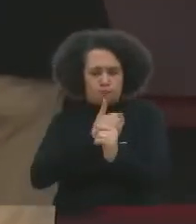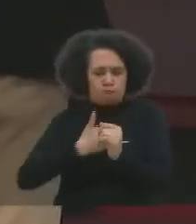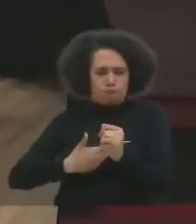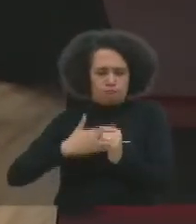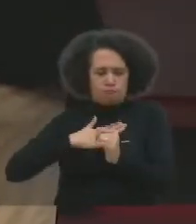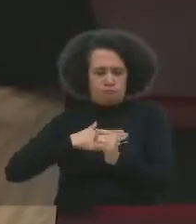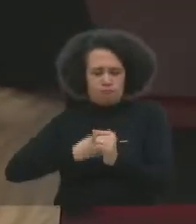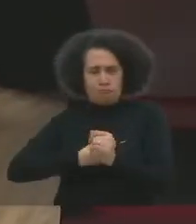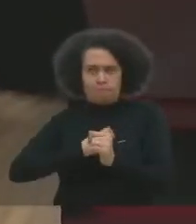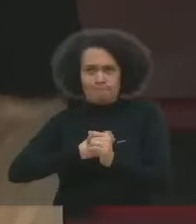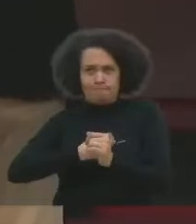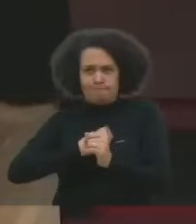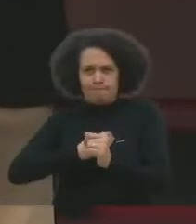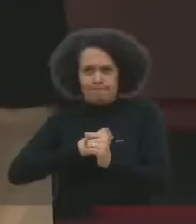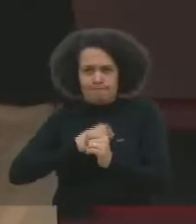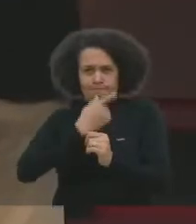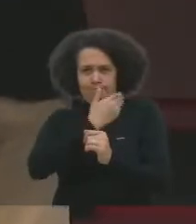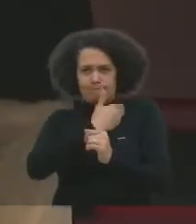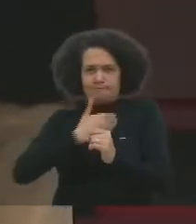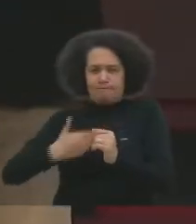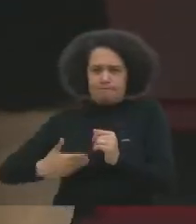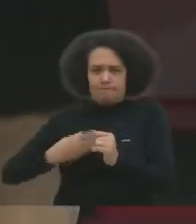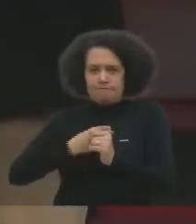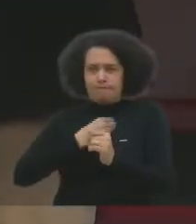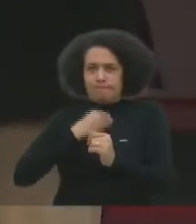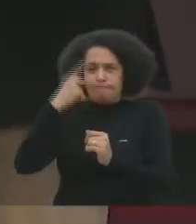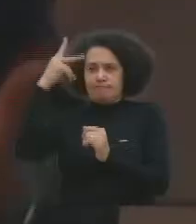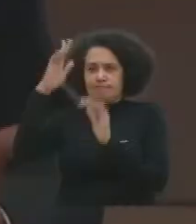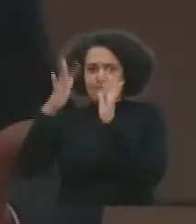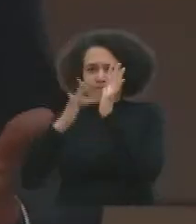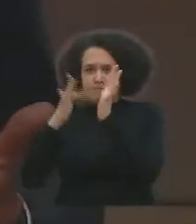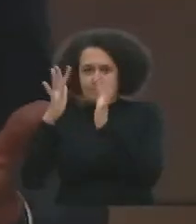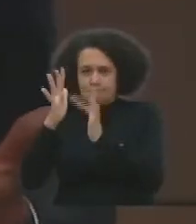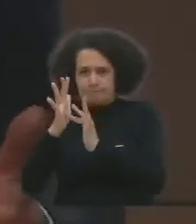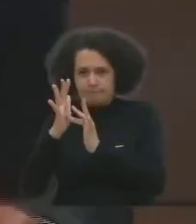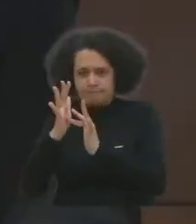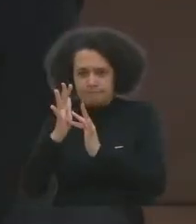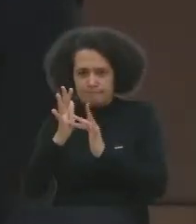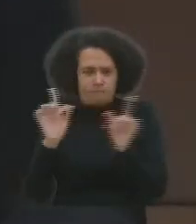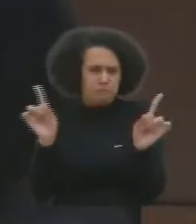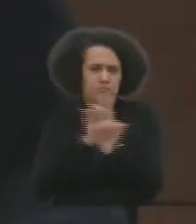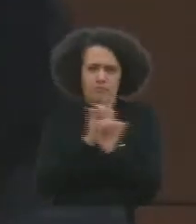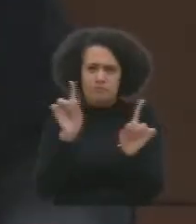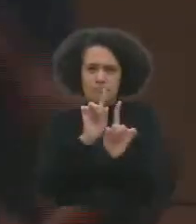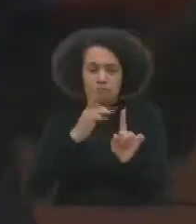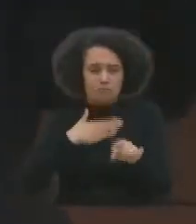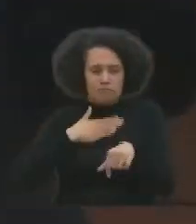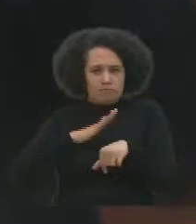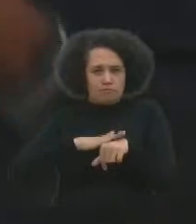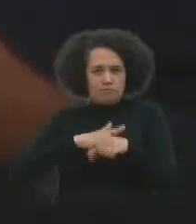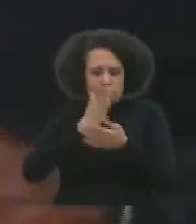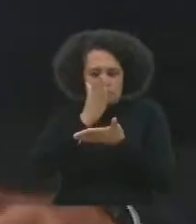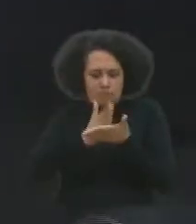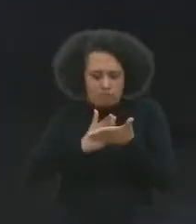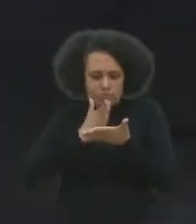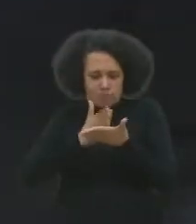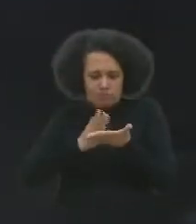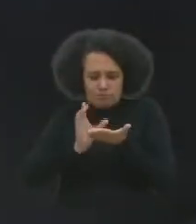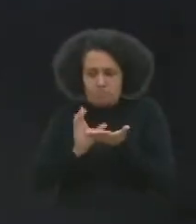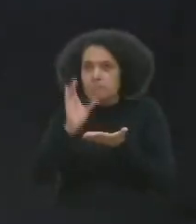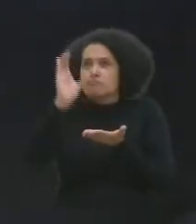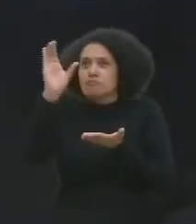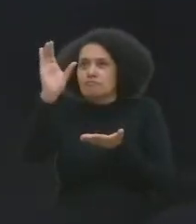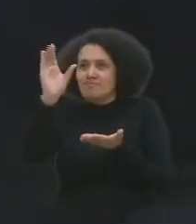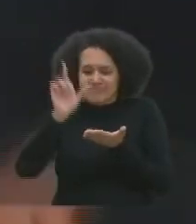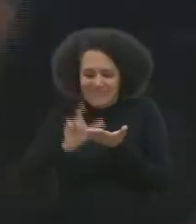Eu entrego o governo da minha vontade a Ele. Not in just part of my life, não parte da minha vida, but in every area of my life. Mas